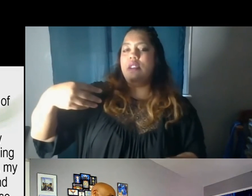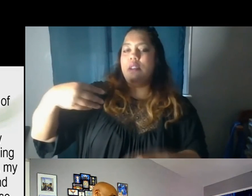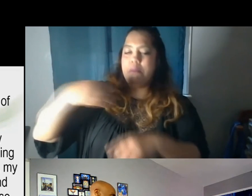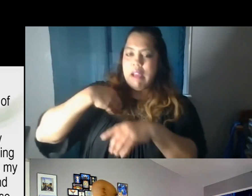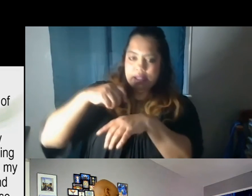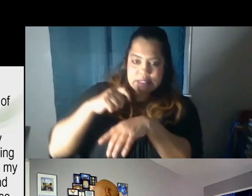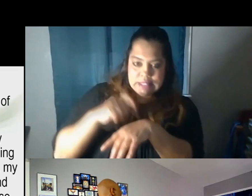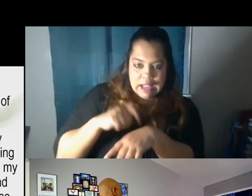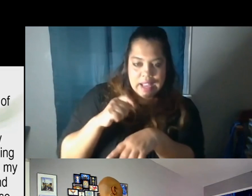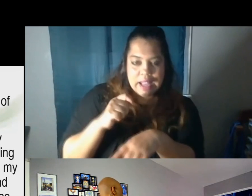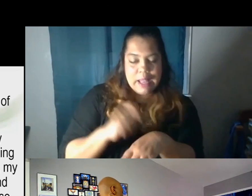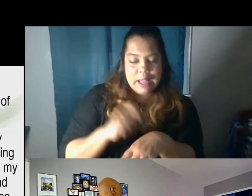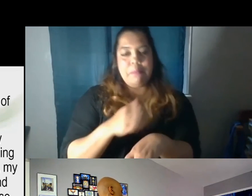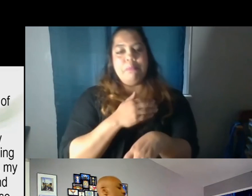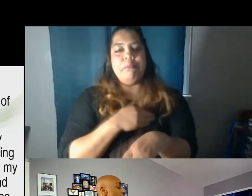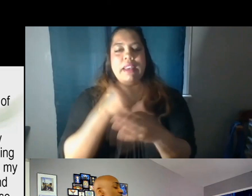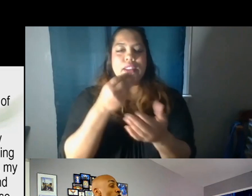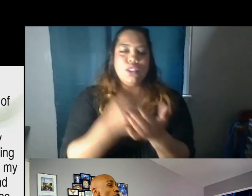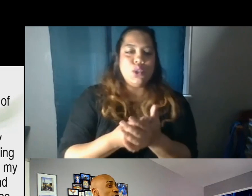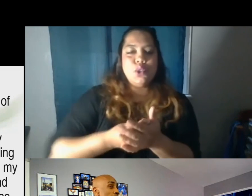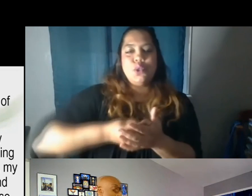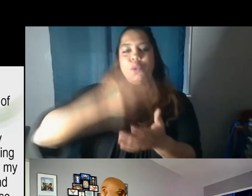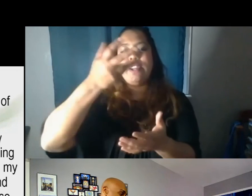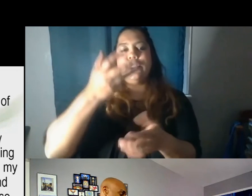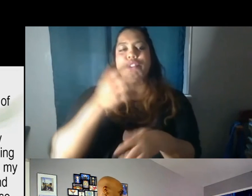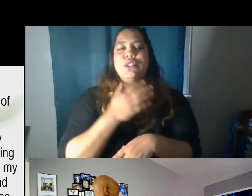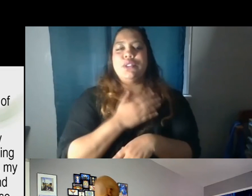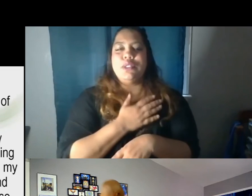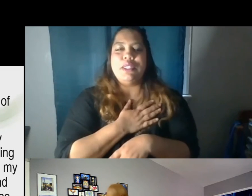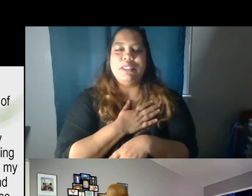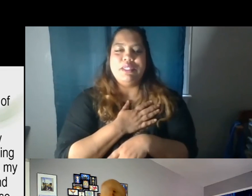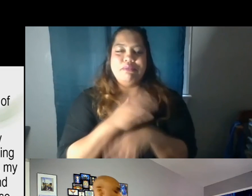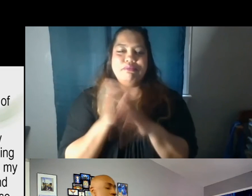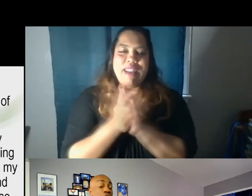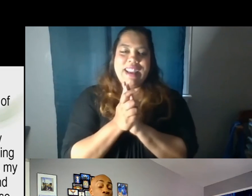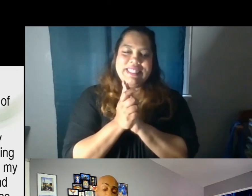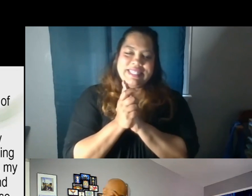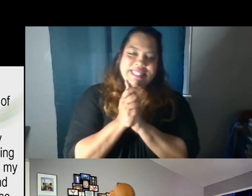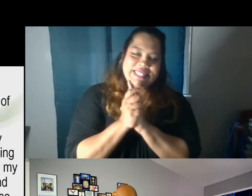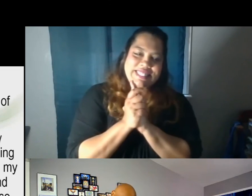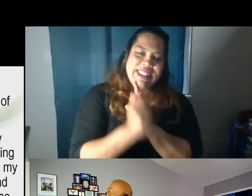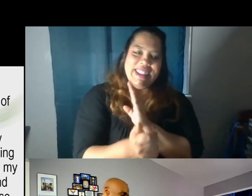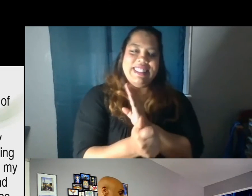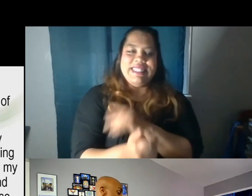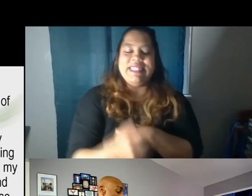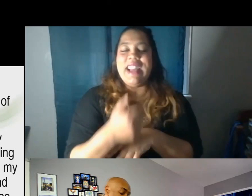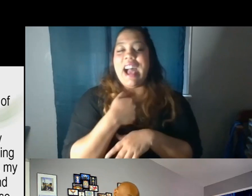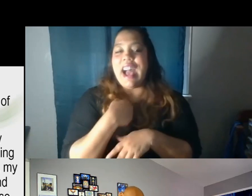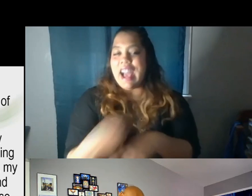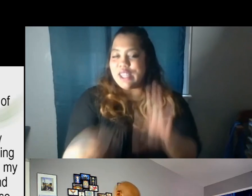as the flow itself. As I sow of myself, my time, my